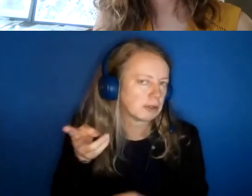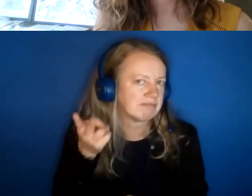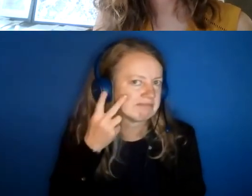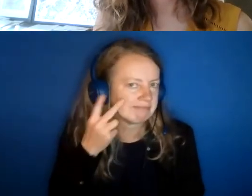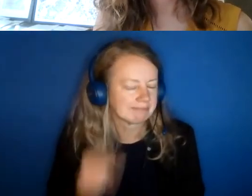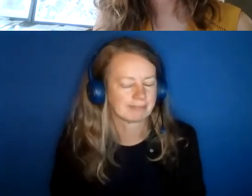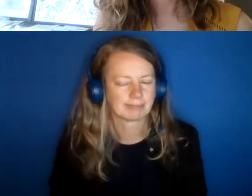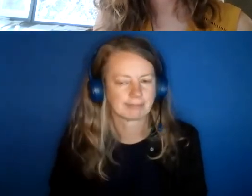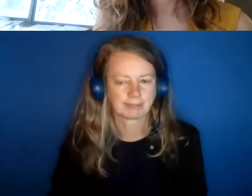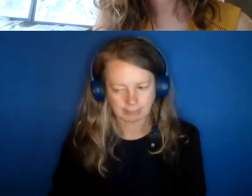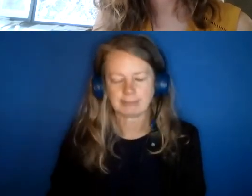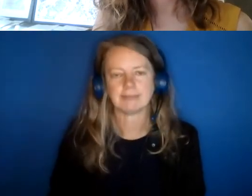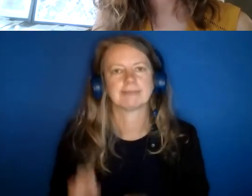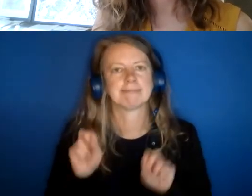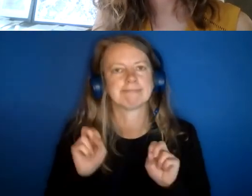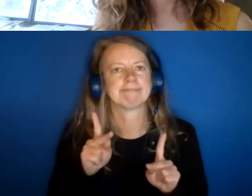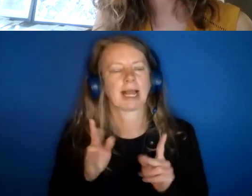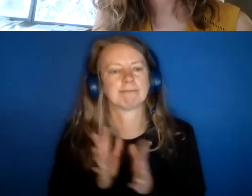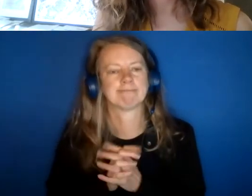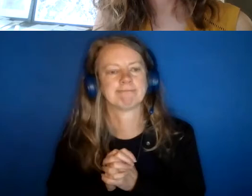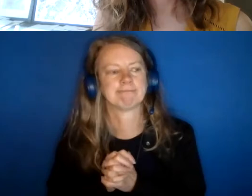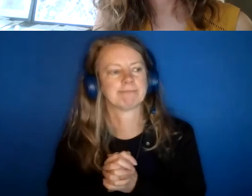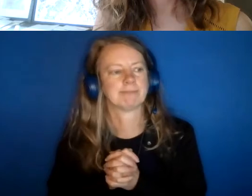All right. So